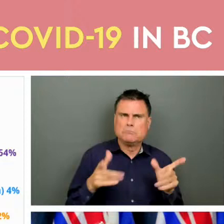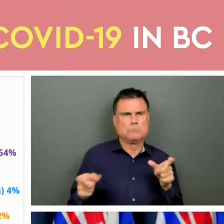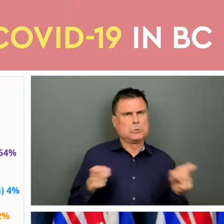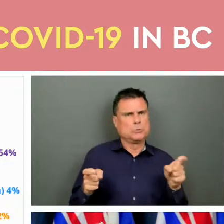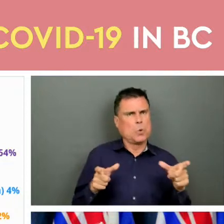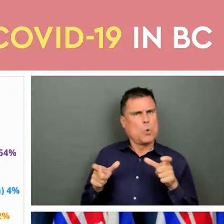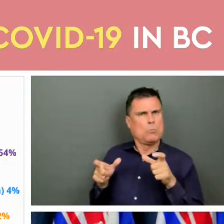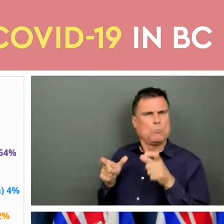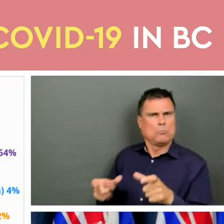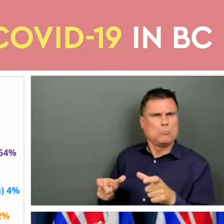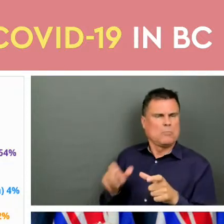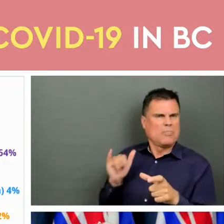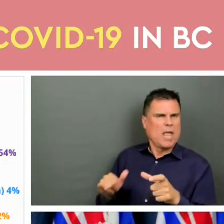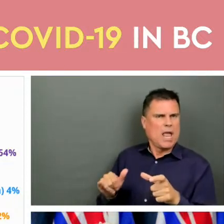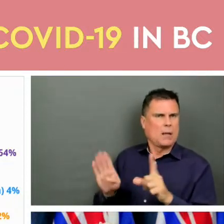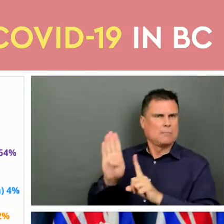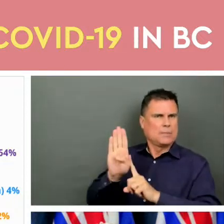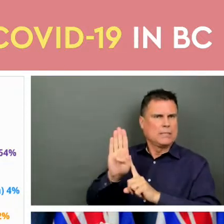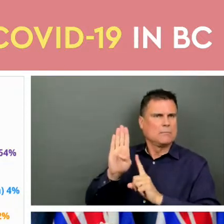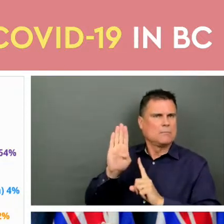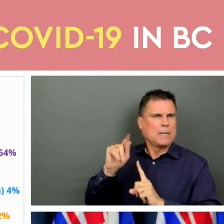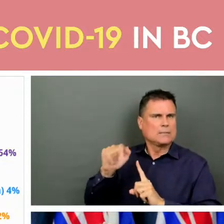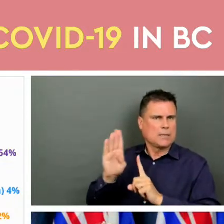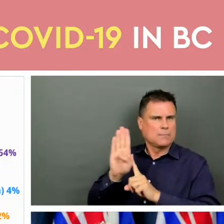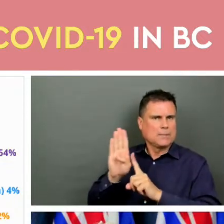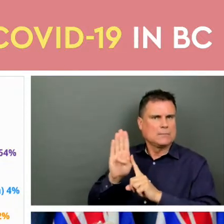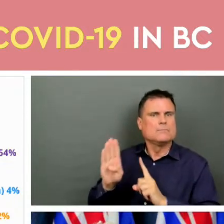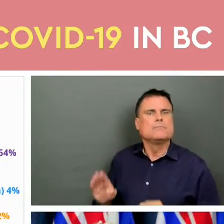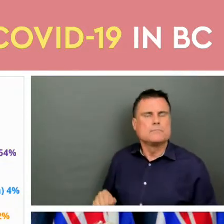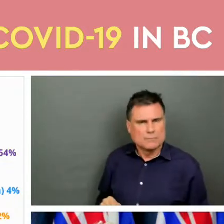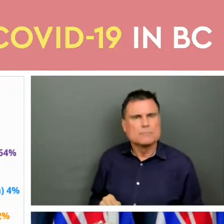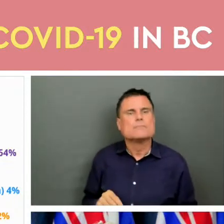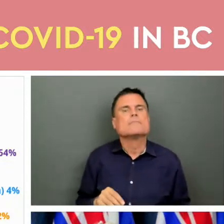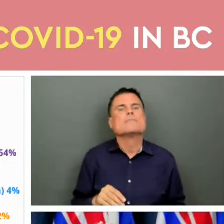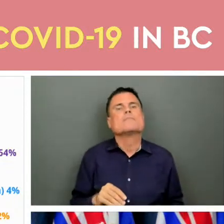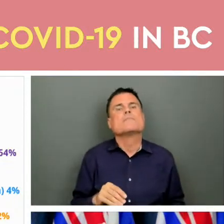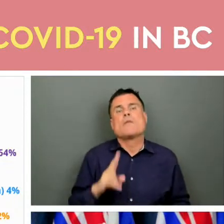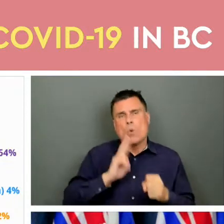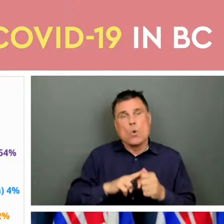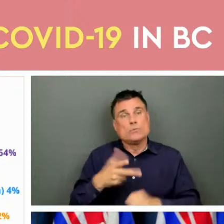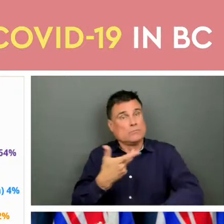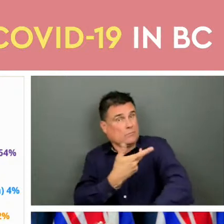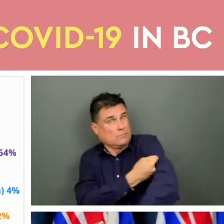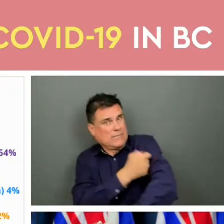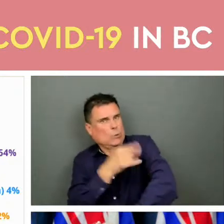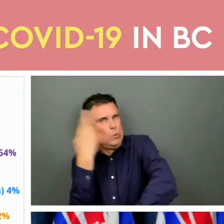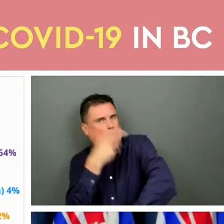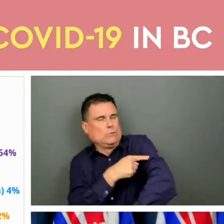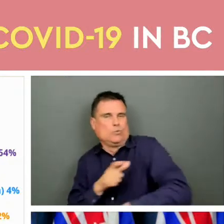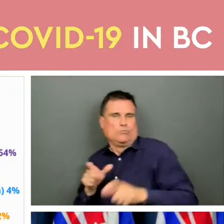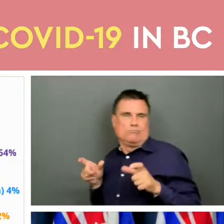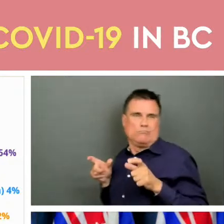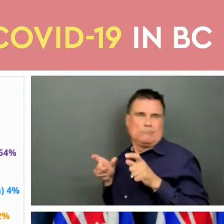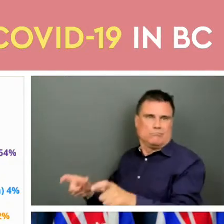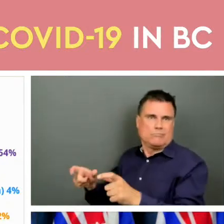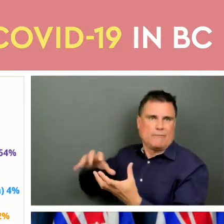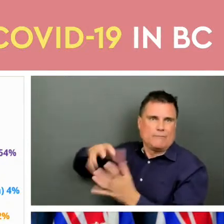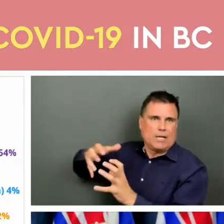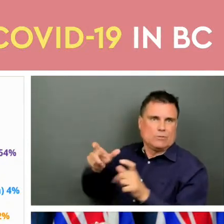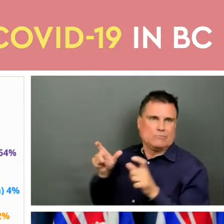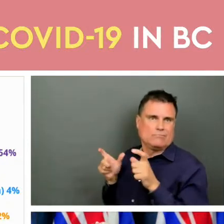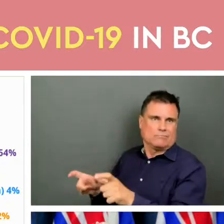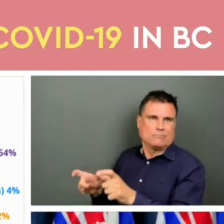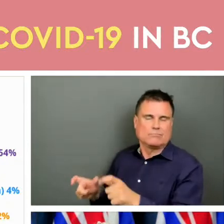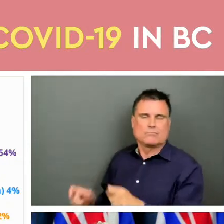we took to prevent transmission and, of course, by protection from immunization. Right now, we are seeing some